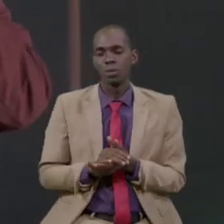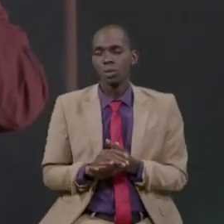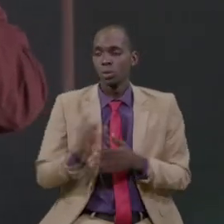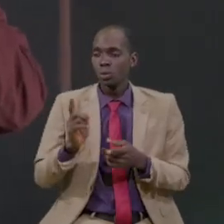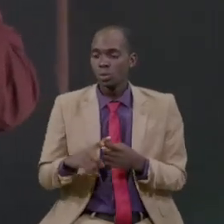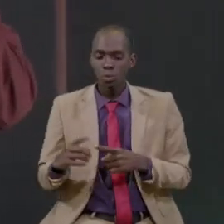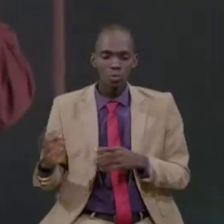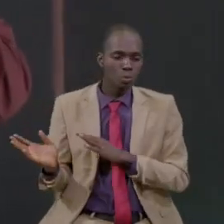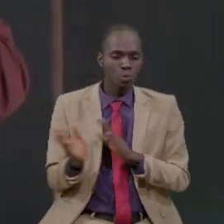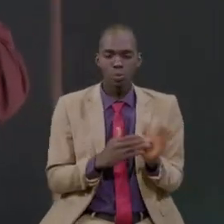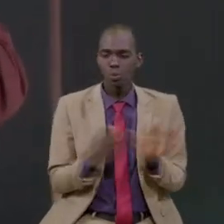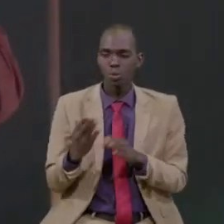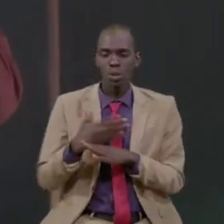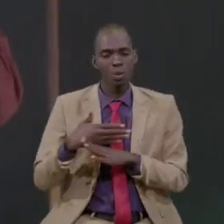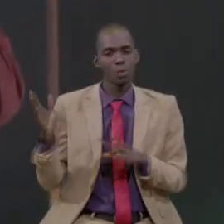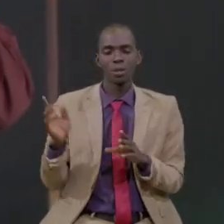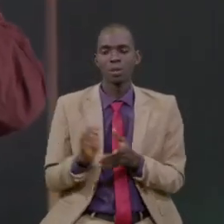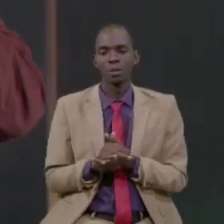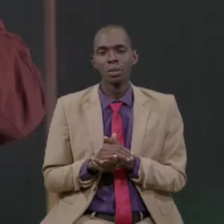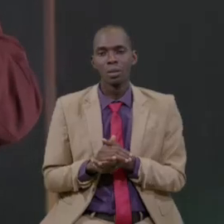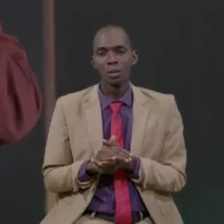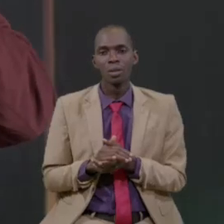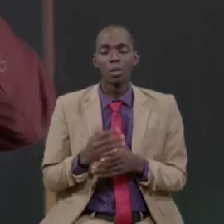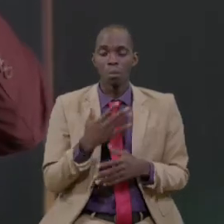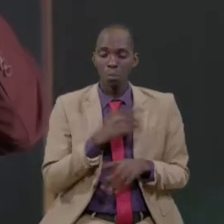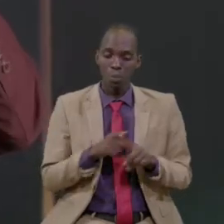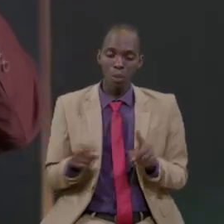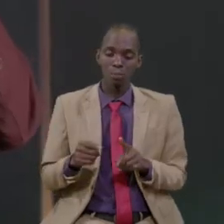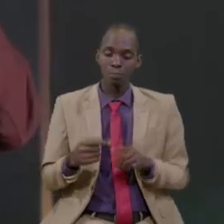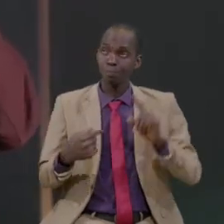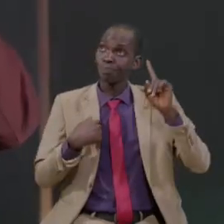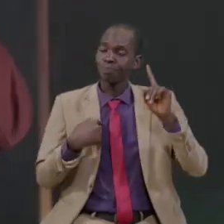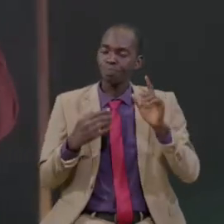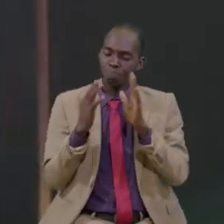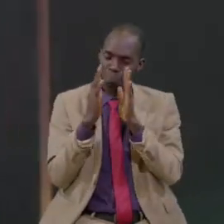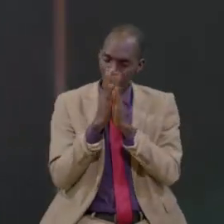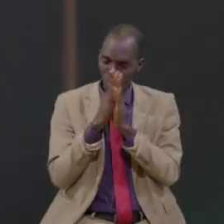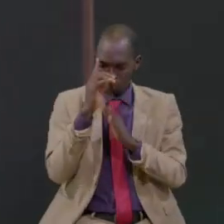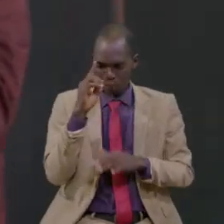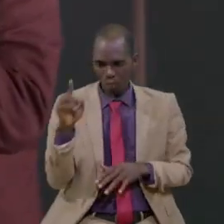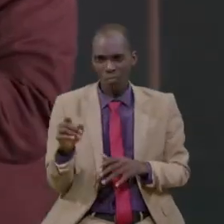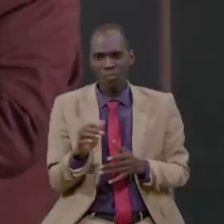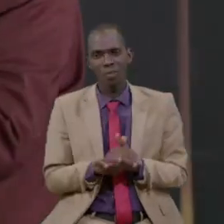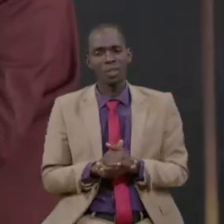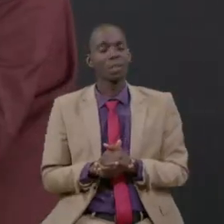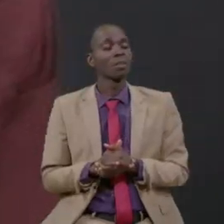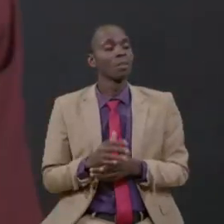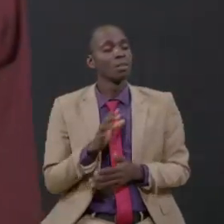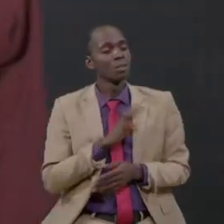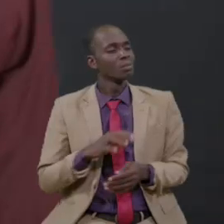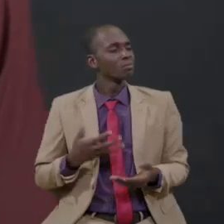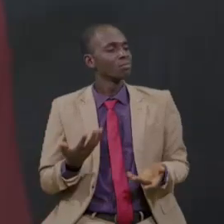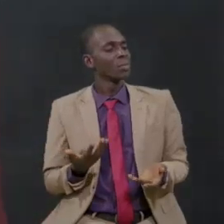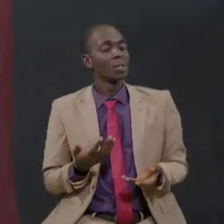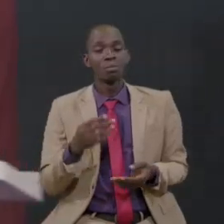said, I'm praying for you. But Peter said, do I need prayer? I'm okay. I'm all right. That's what they think. They think